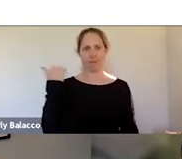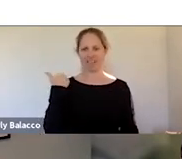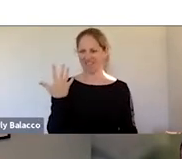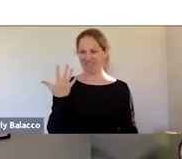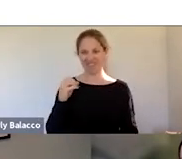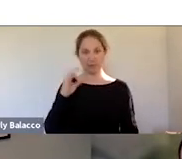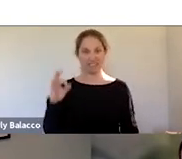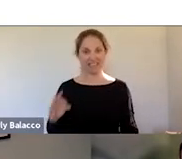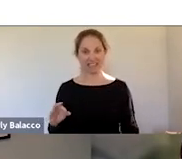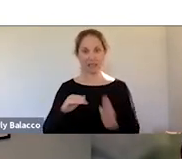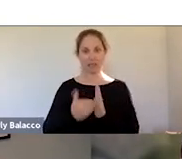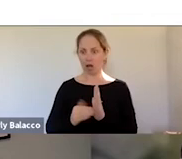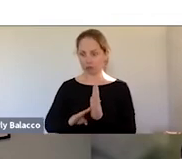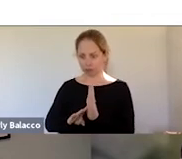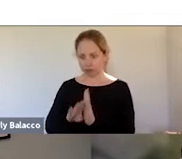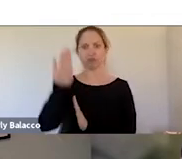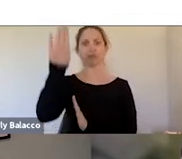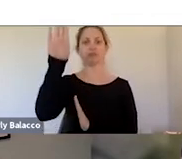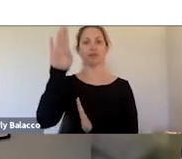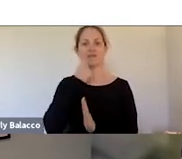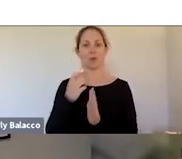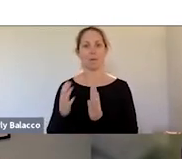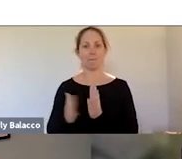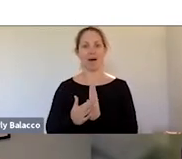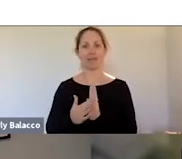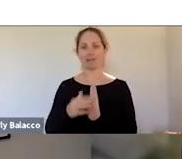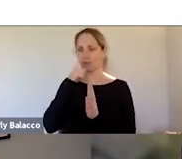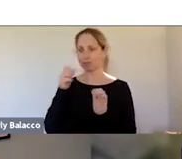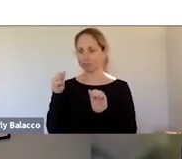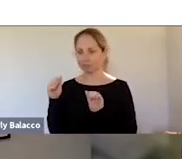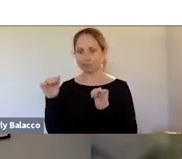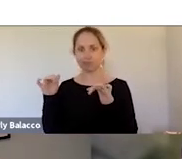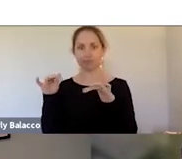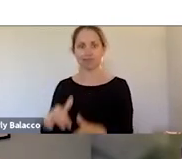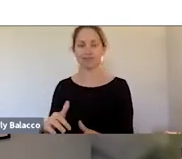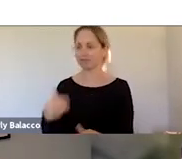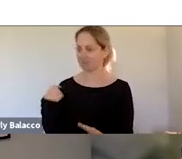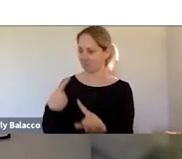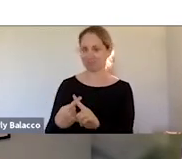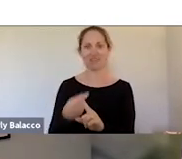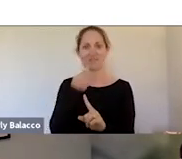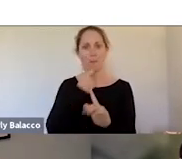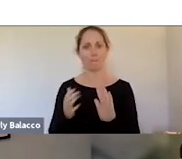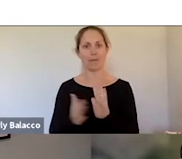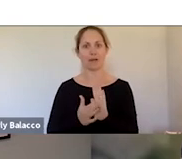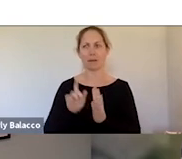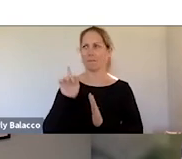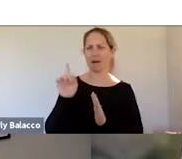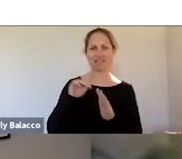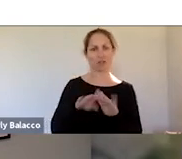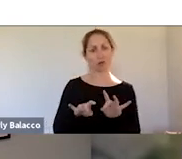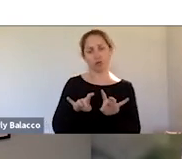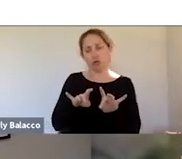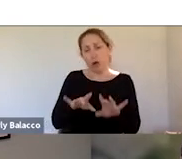audience to pretty much everyone in the last few months. However, in Australia,